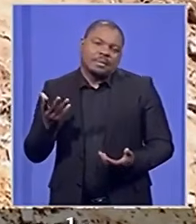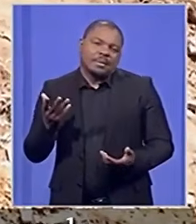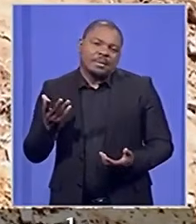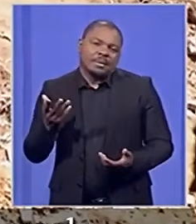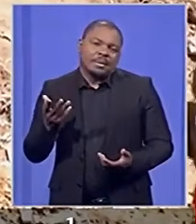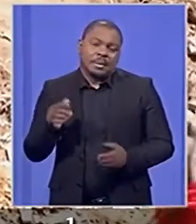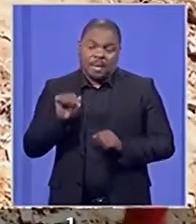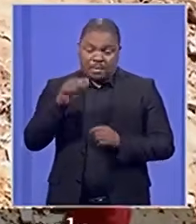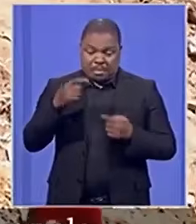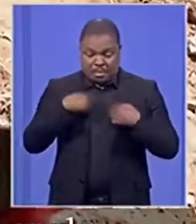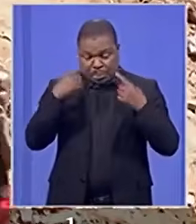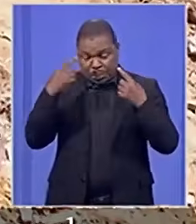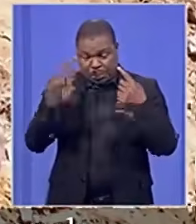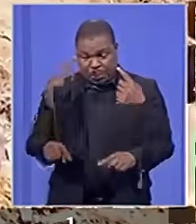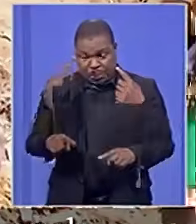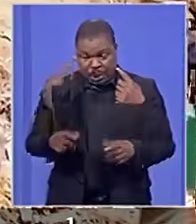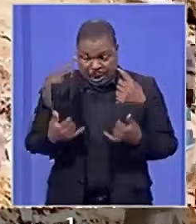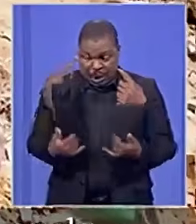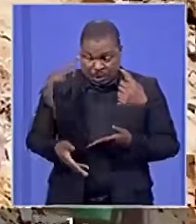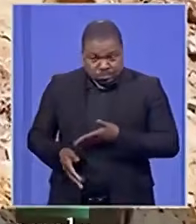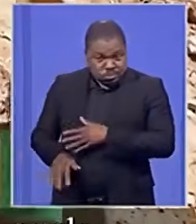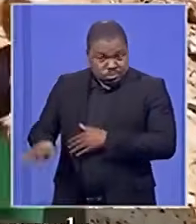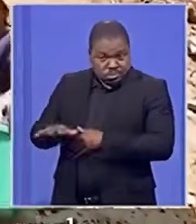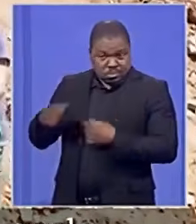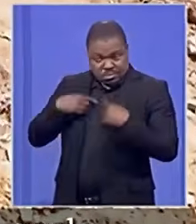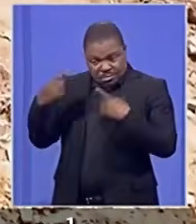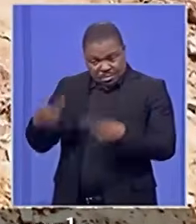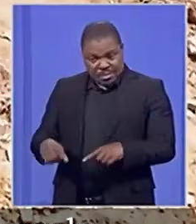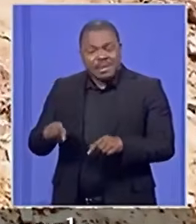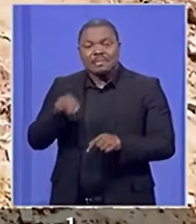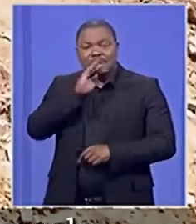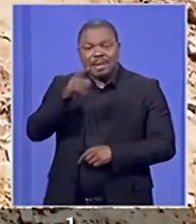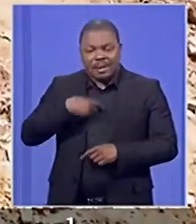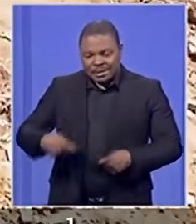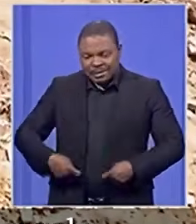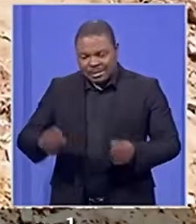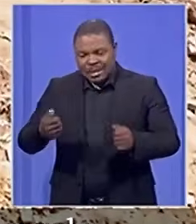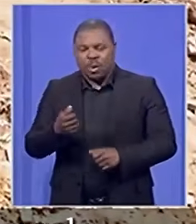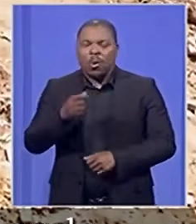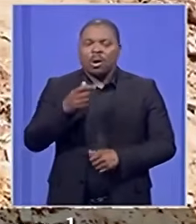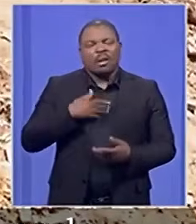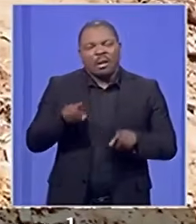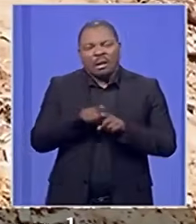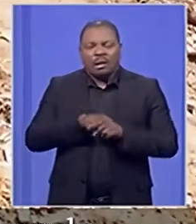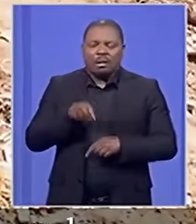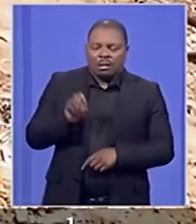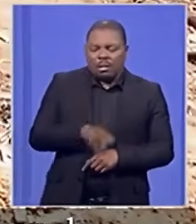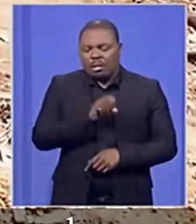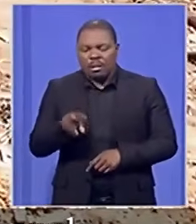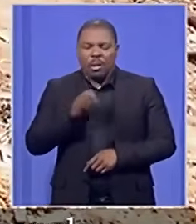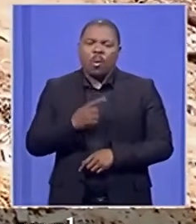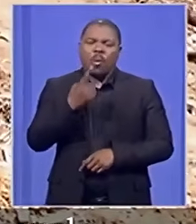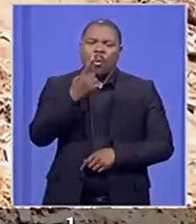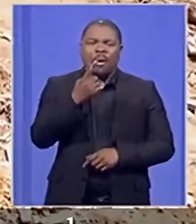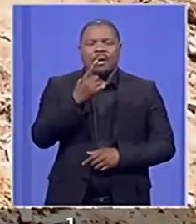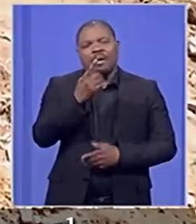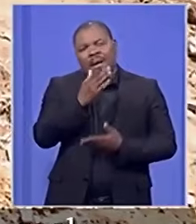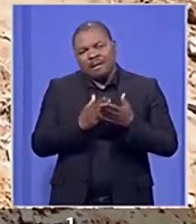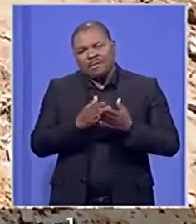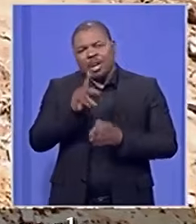If I come here where we are today, I have to spend like 1.5 kilometers to get water, because there is water